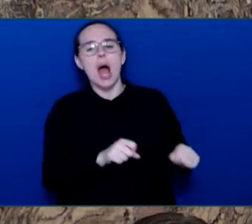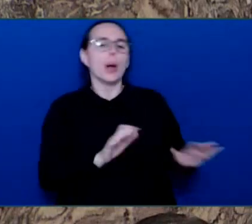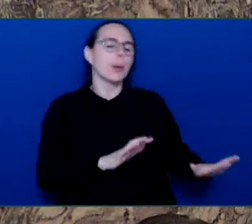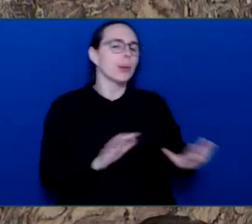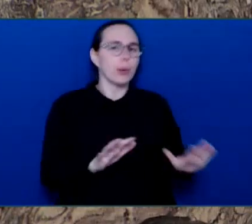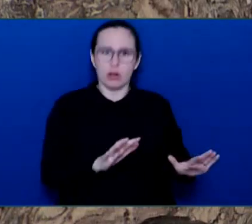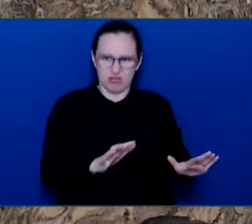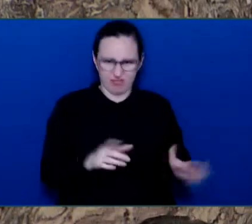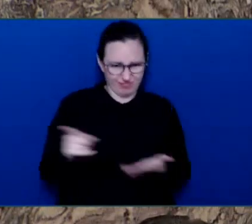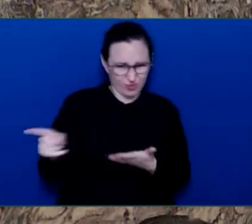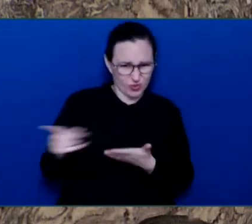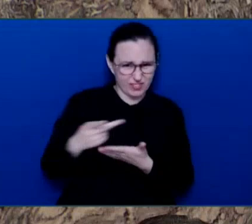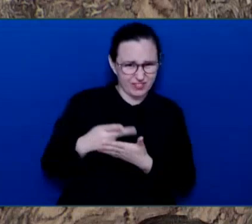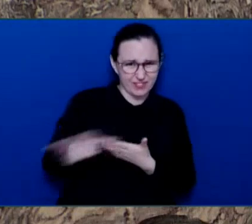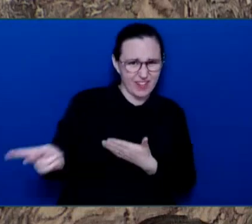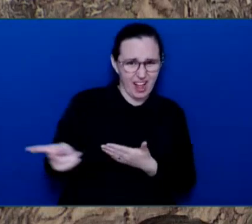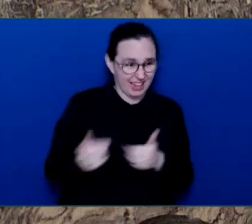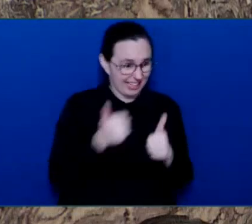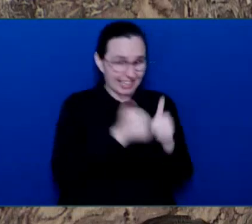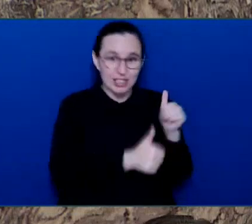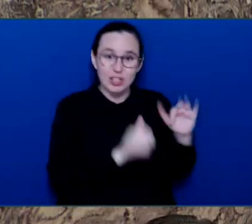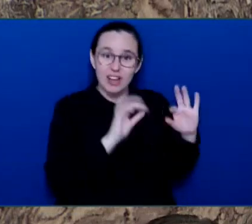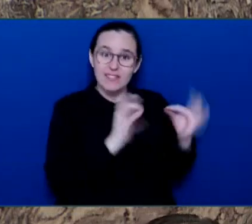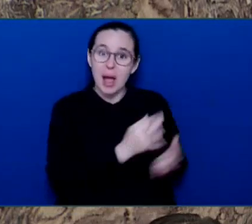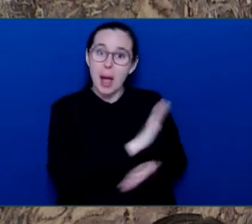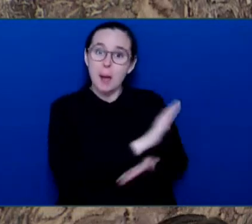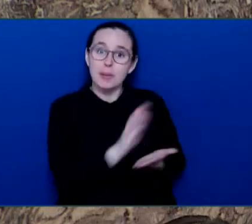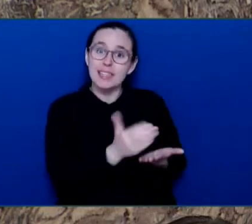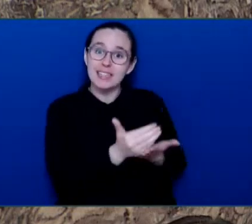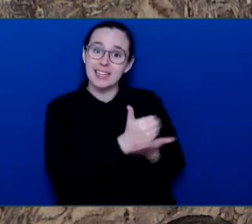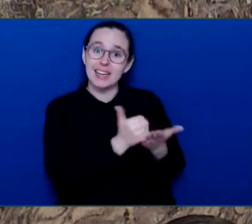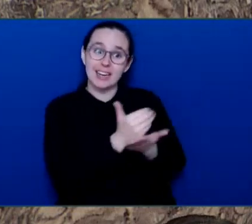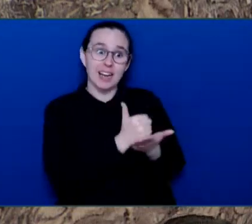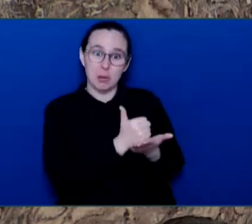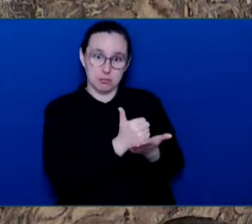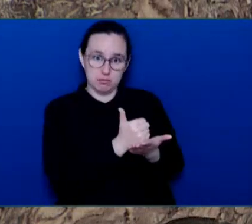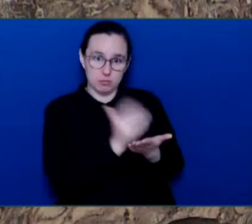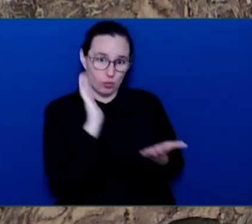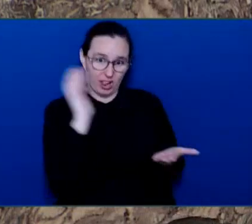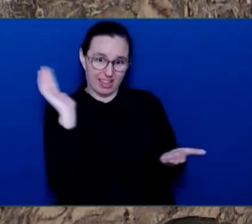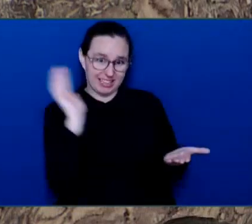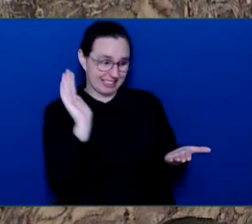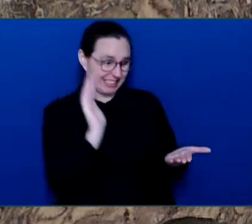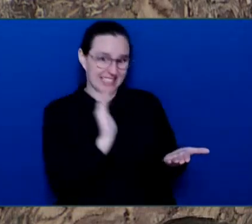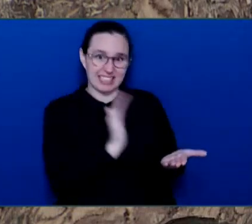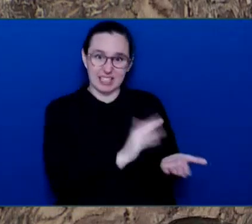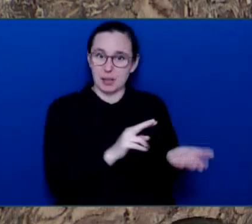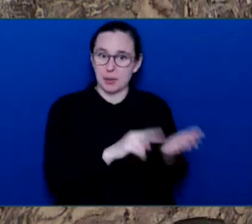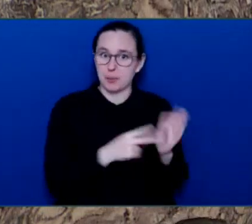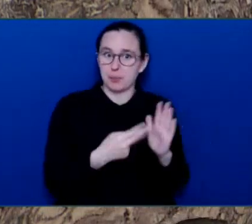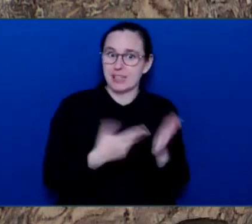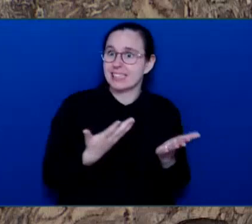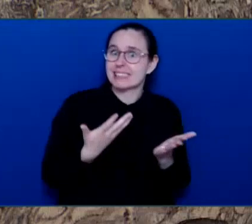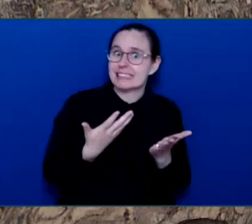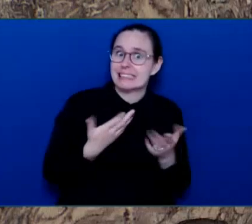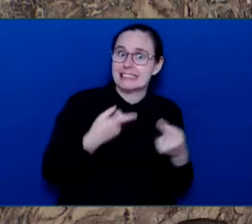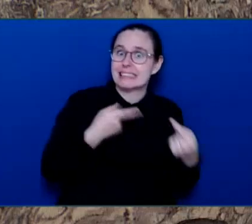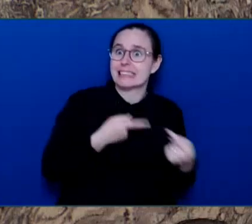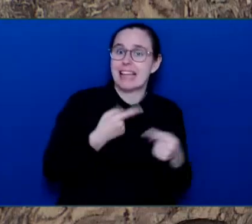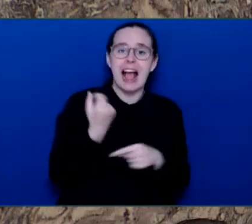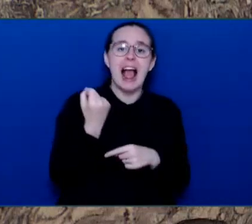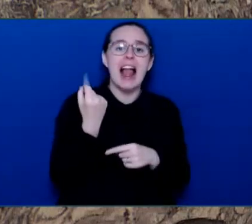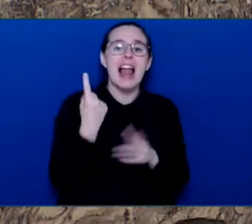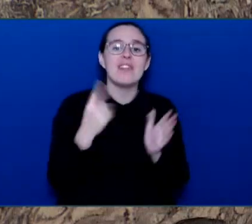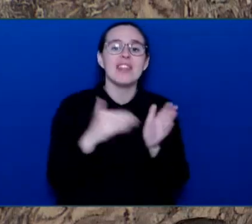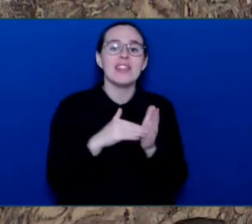$11,000 every single year. How can the Premier justify sticking to this scheme when families are lining up